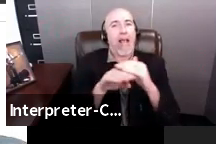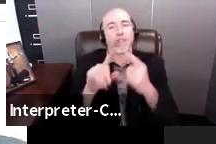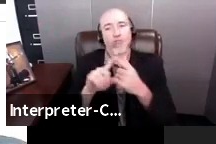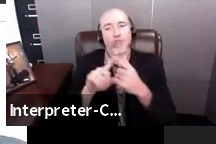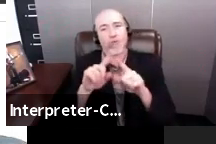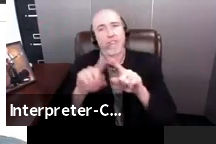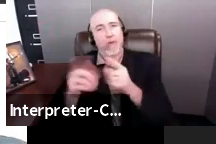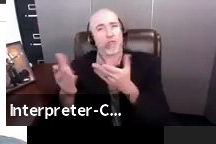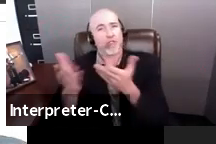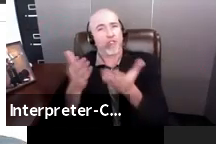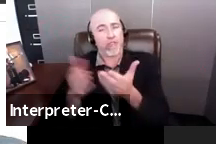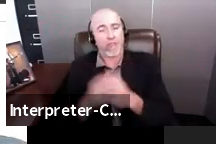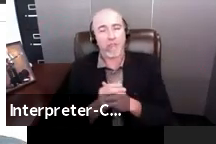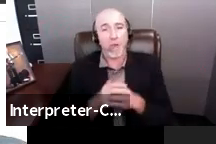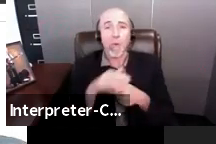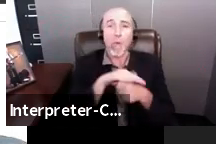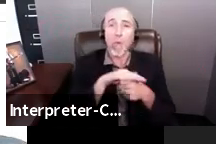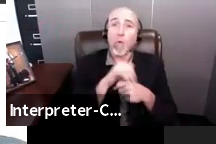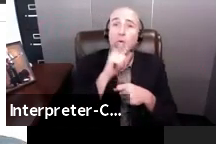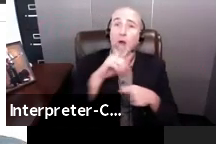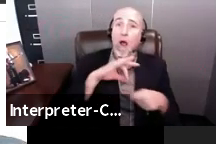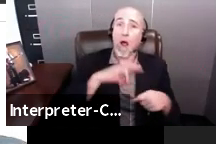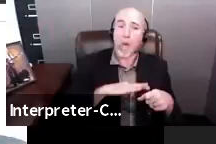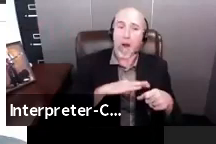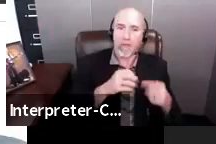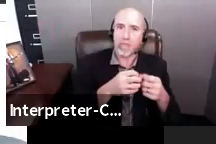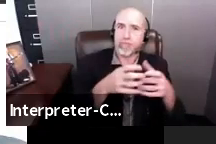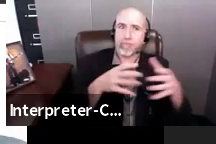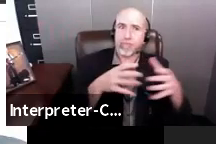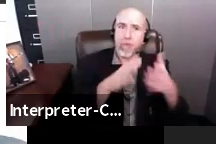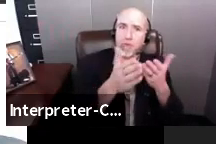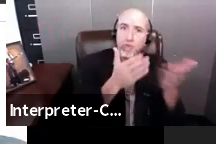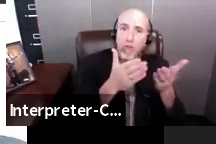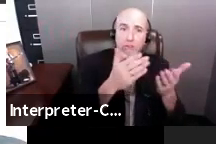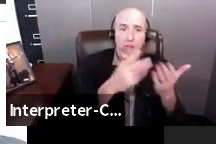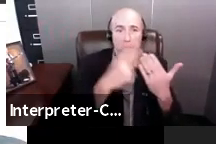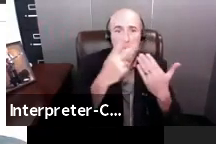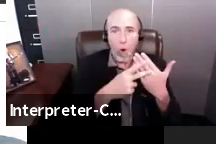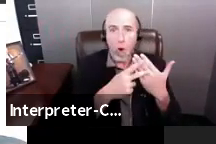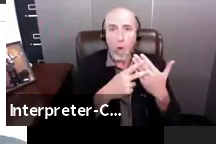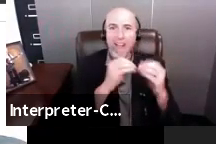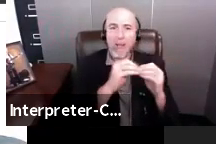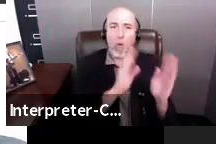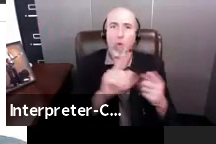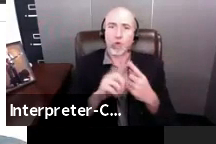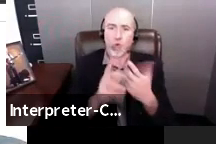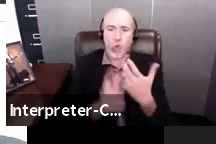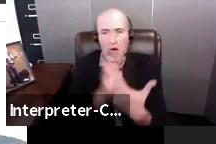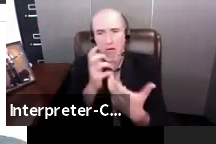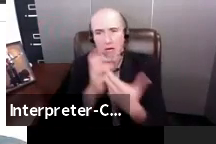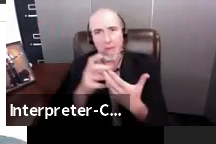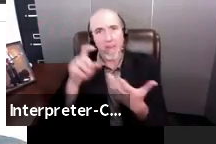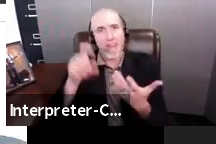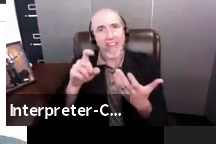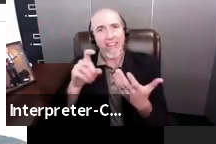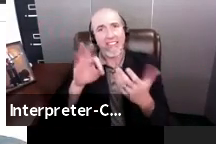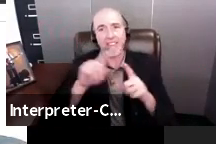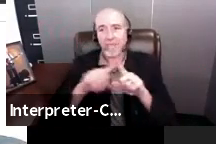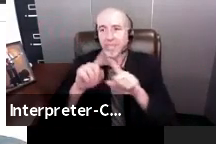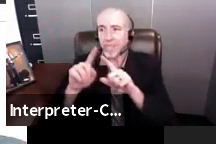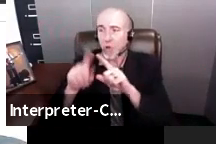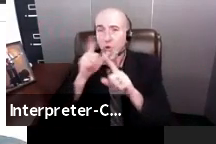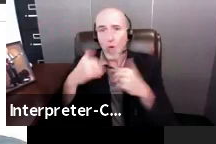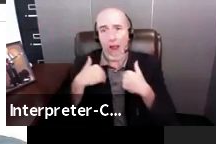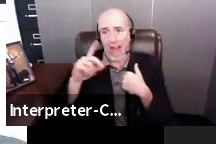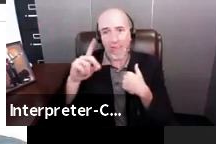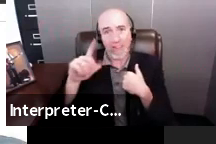services. Local nonprofits have grown their services programs in order to accommodate the needs of constituents with